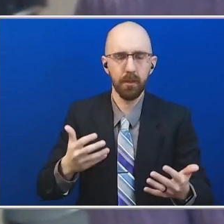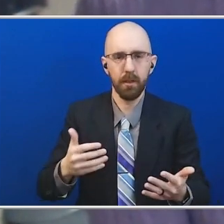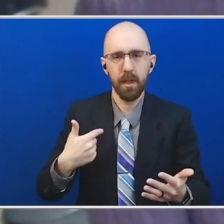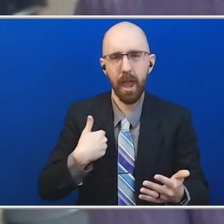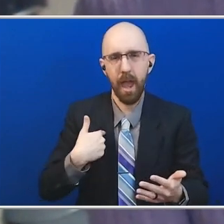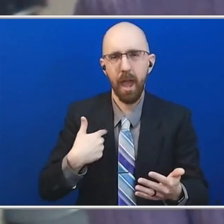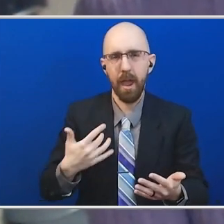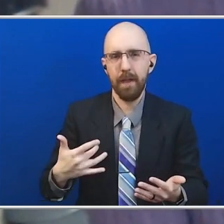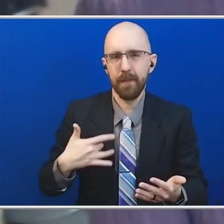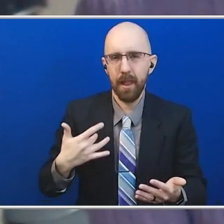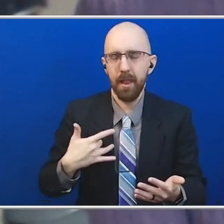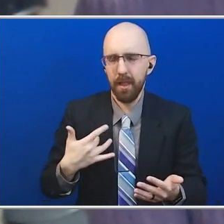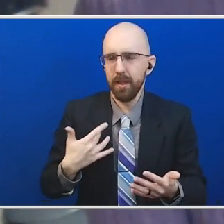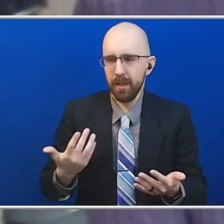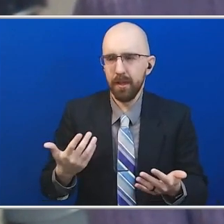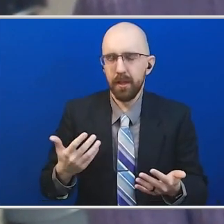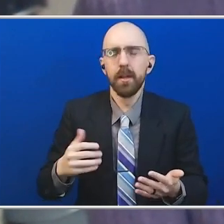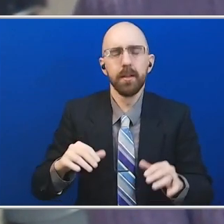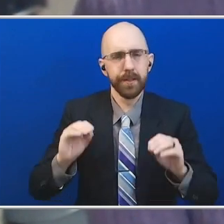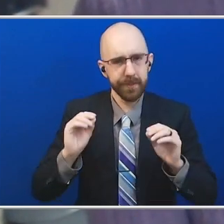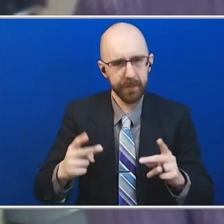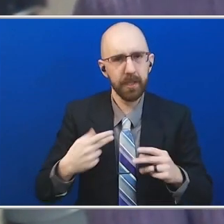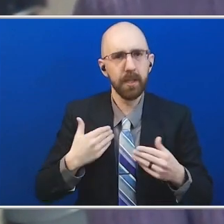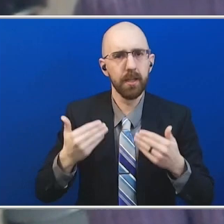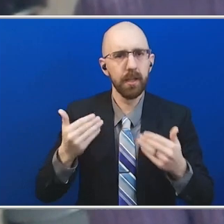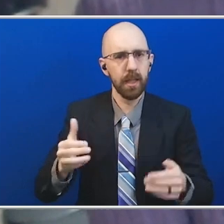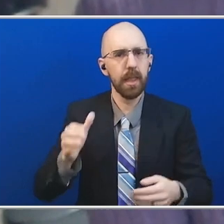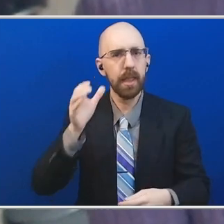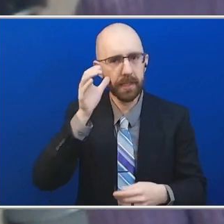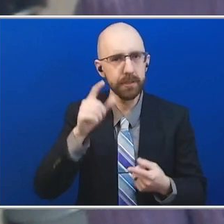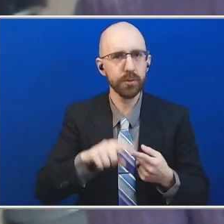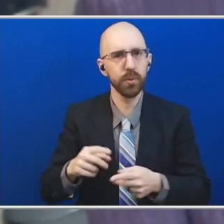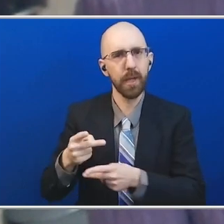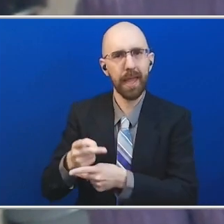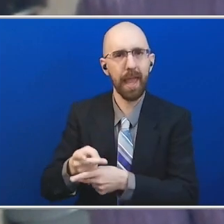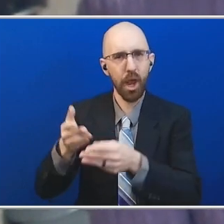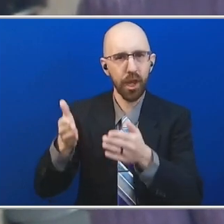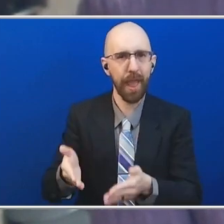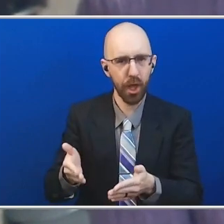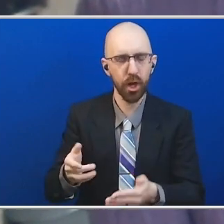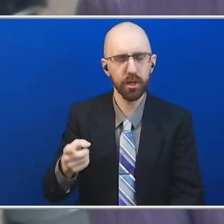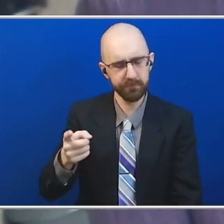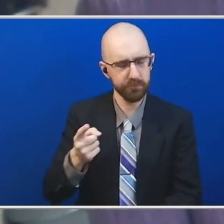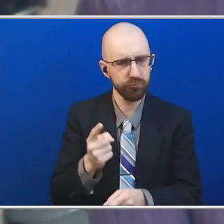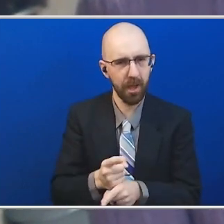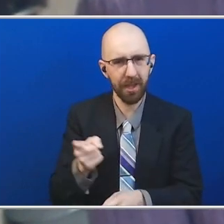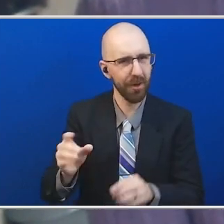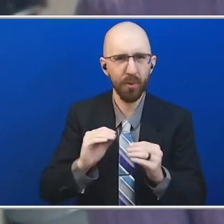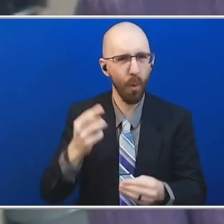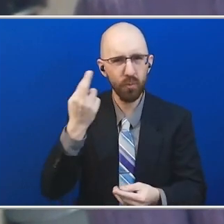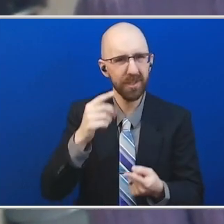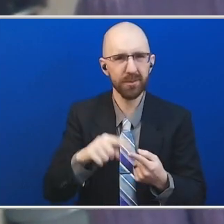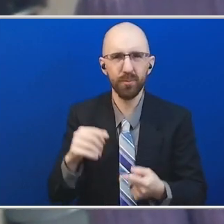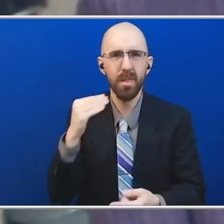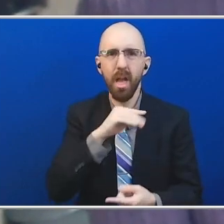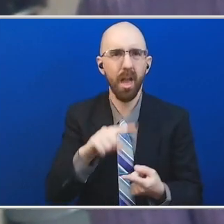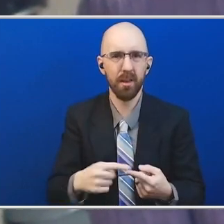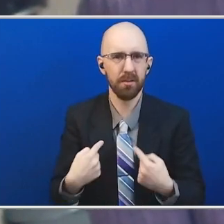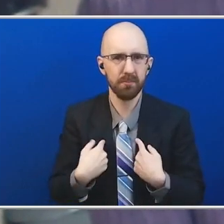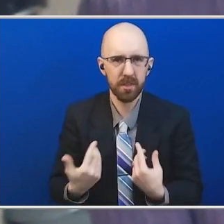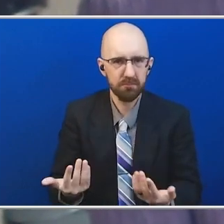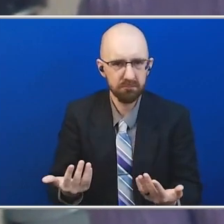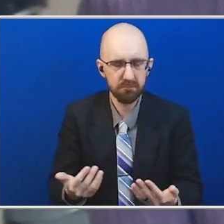inclined to listen to my caretaker, because she had no reason to lie to me. And